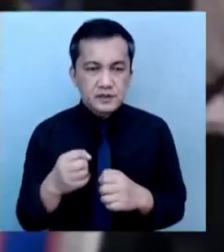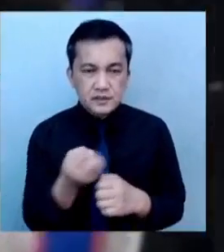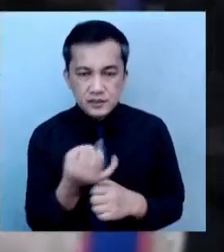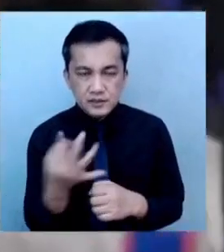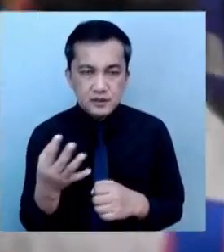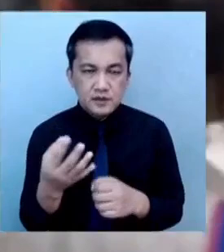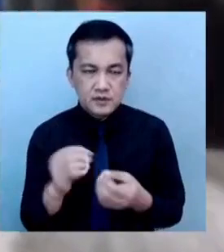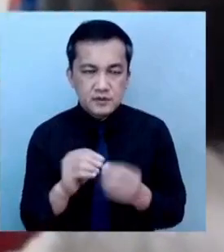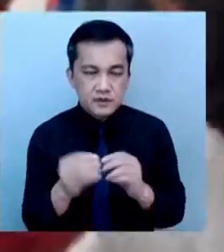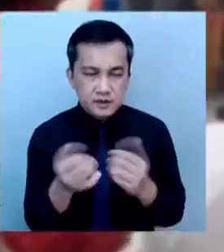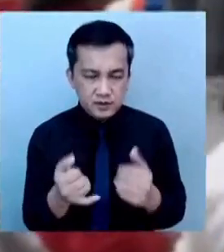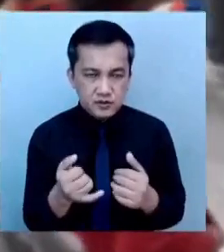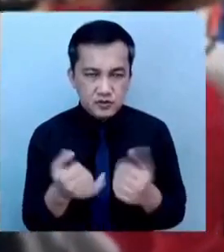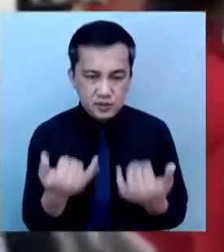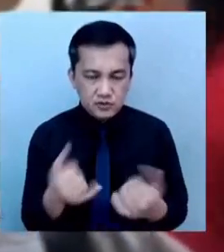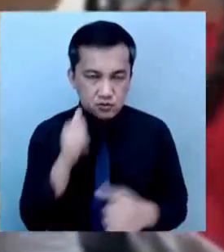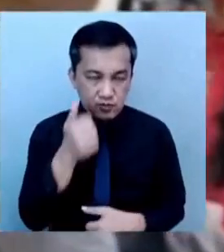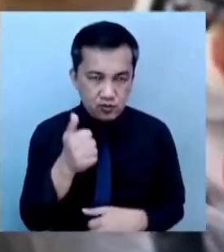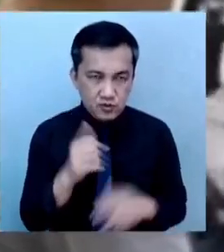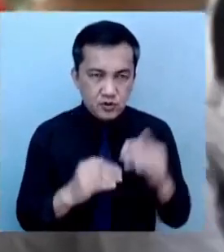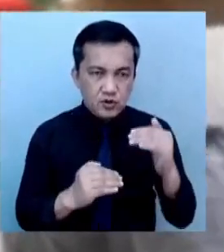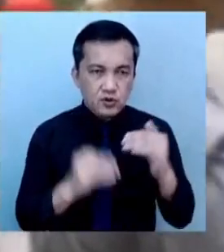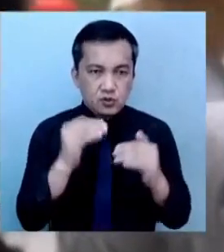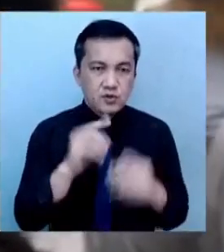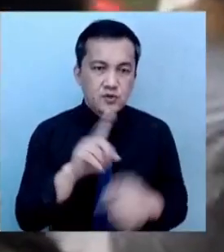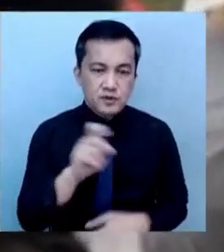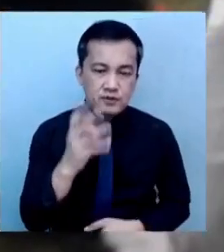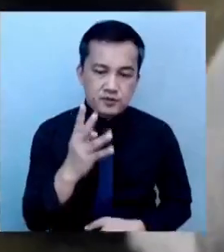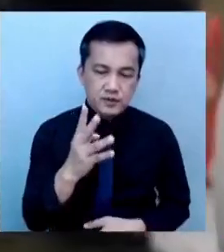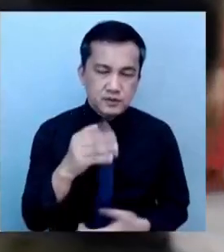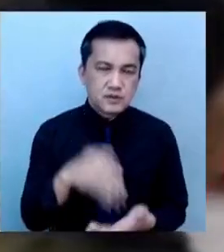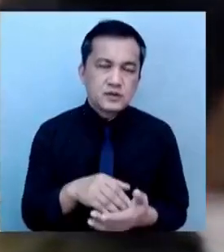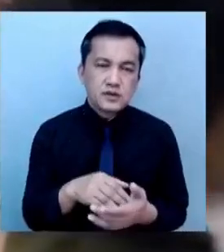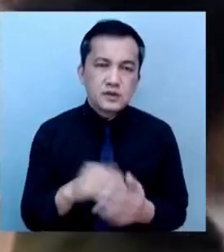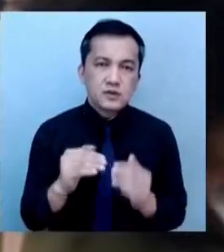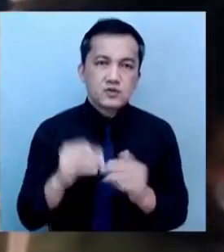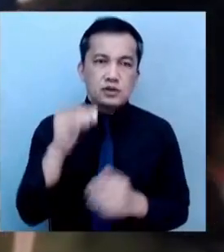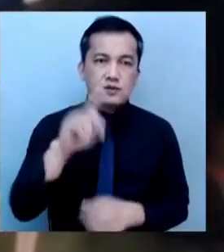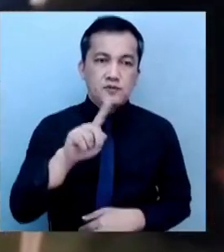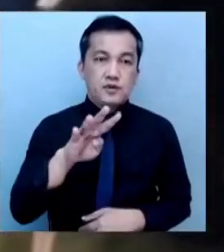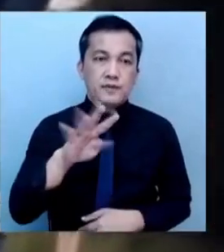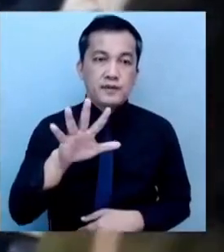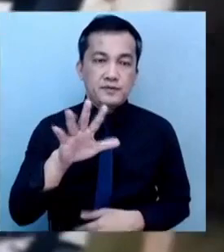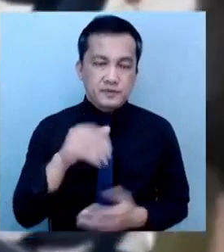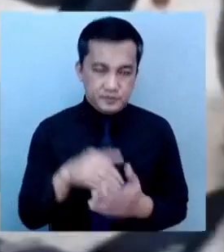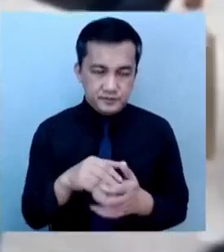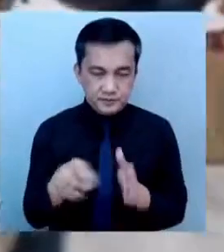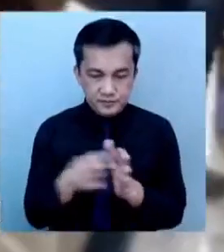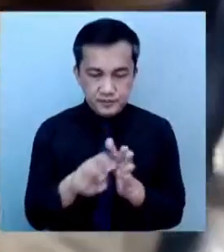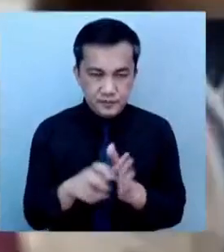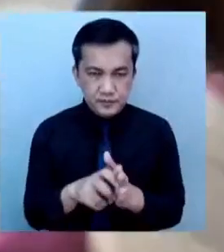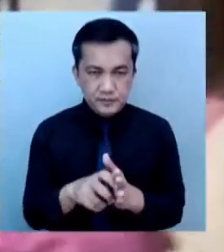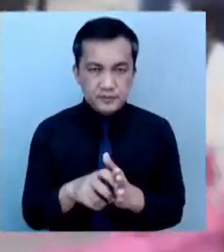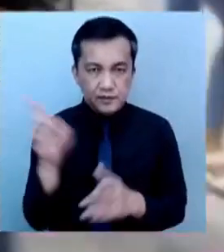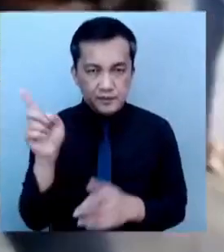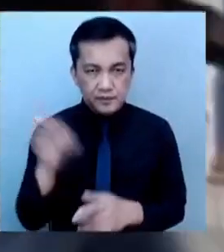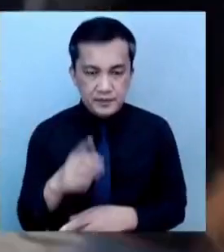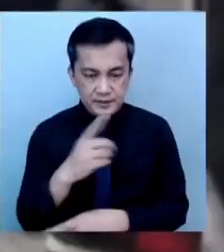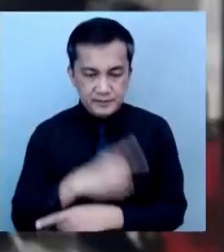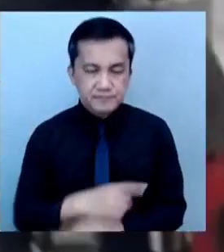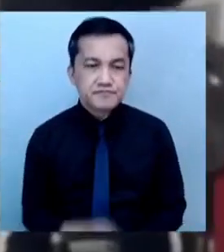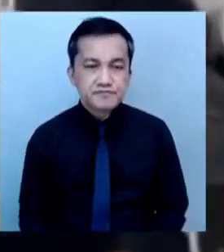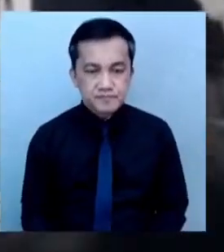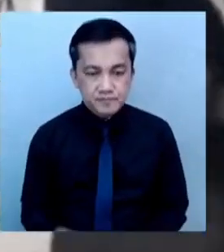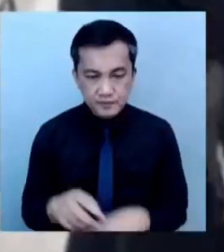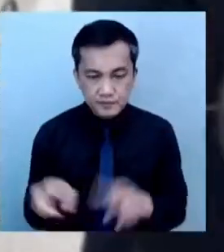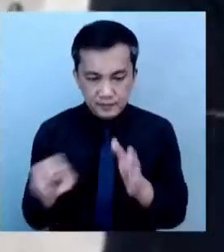tomorrow to hit 140,000 to 145,000 passengers per day. Passengers are advised to